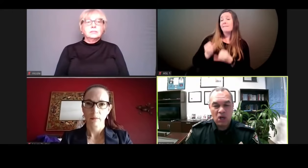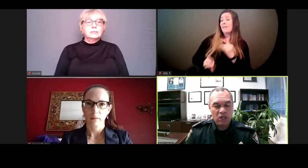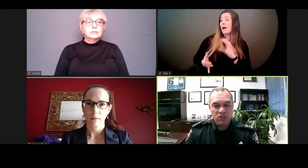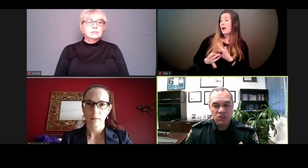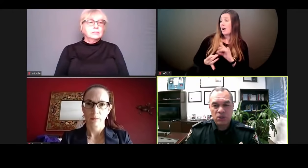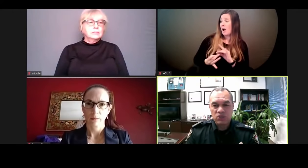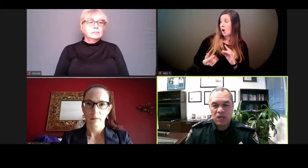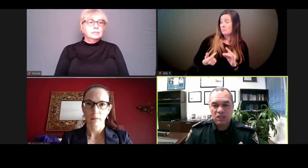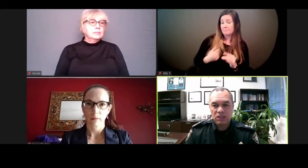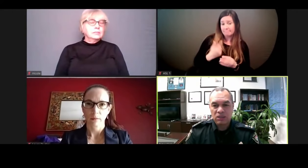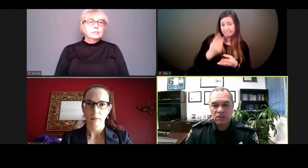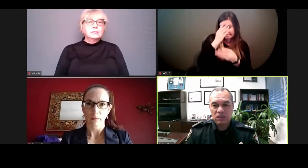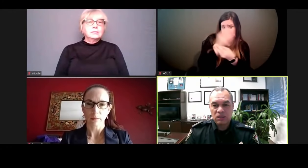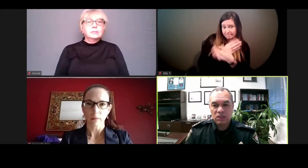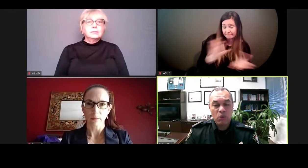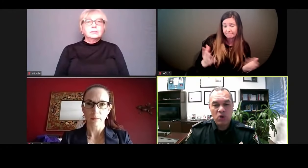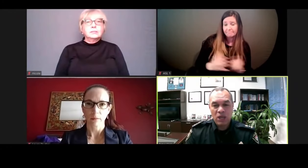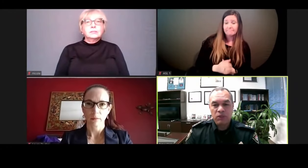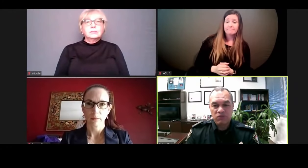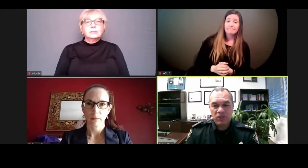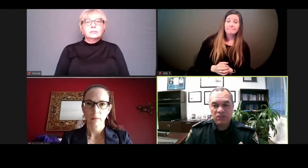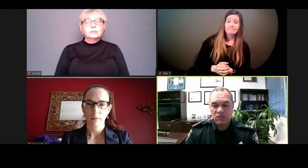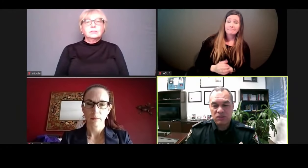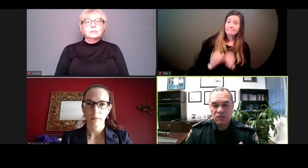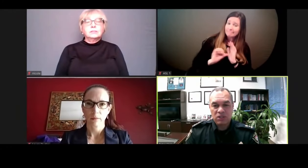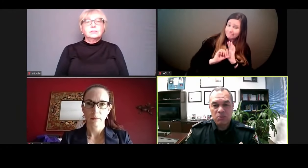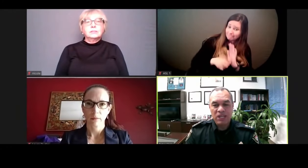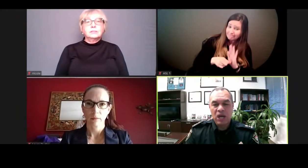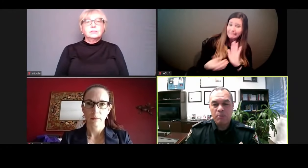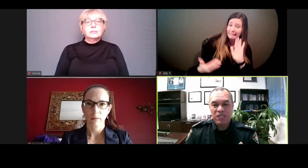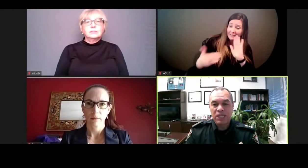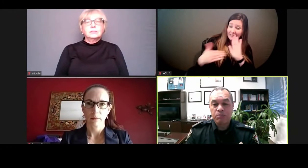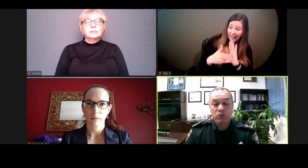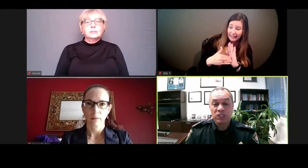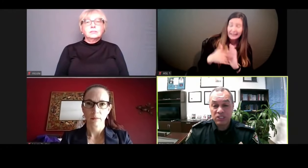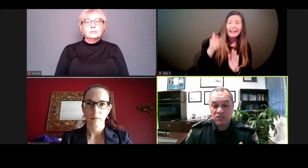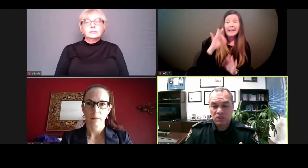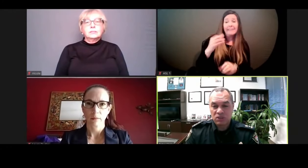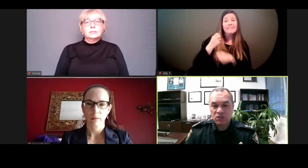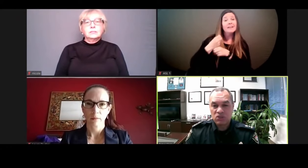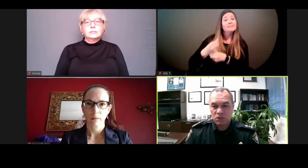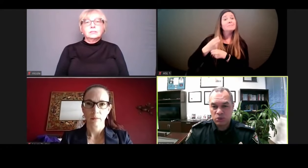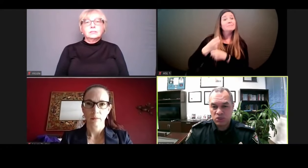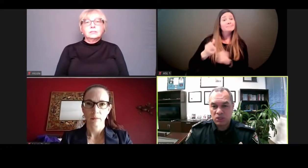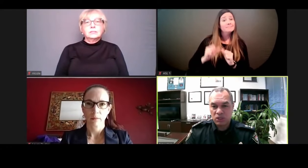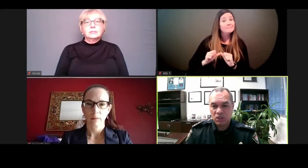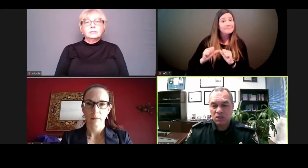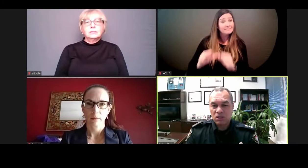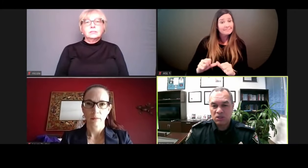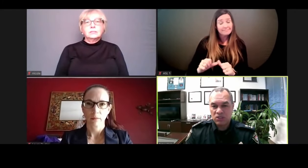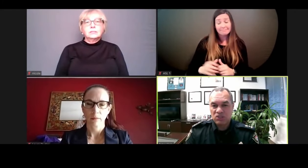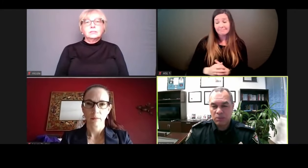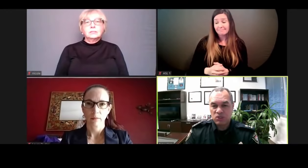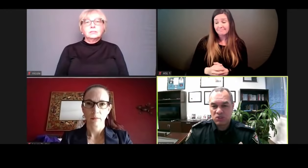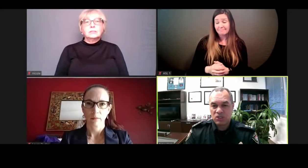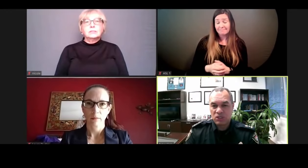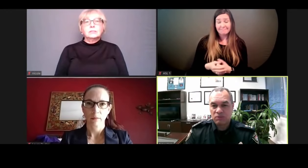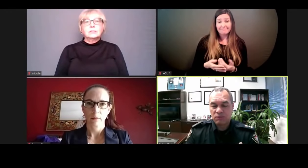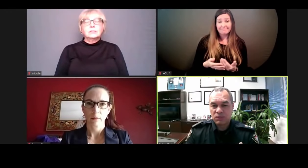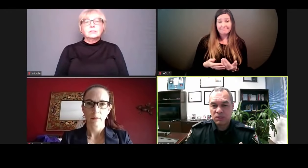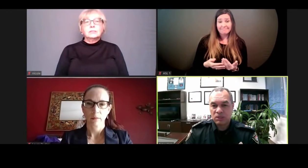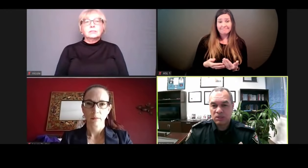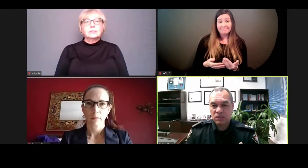The longer this goes on, the more I'm convinced there may not be a police solution to this